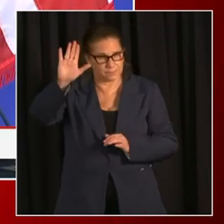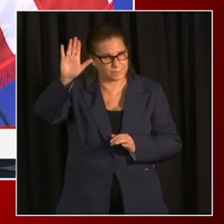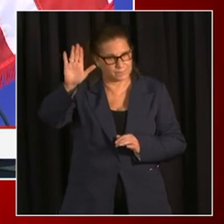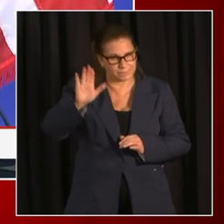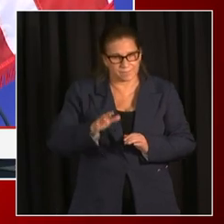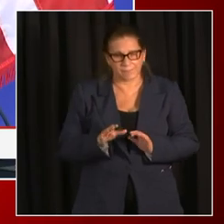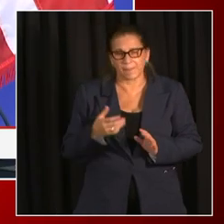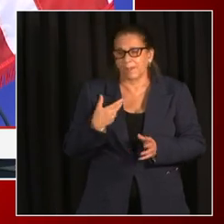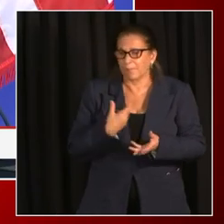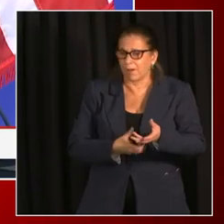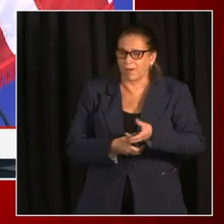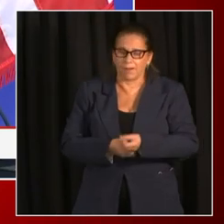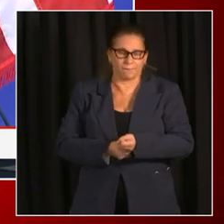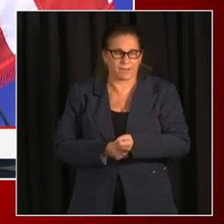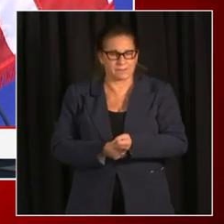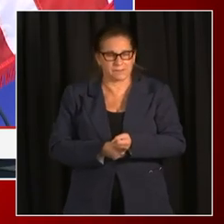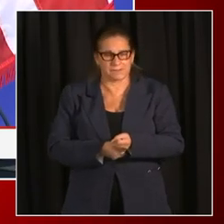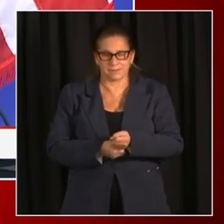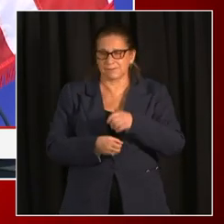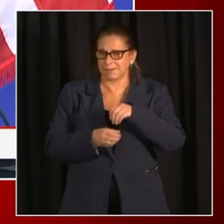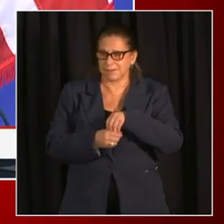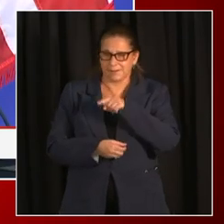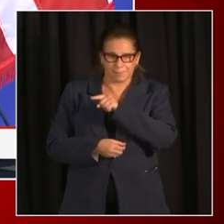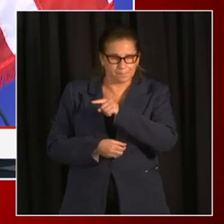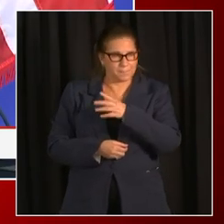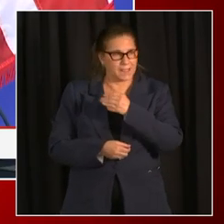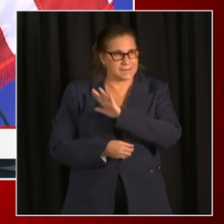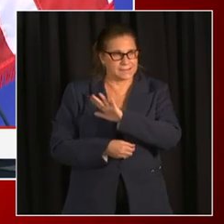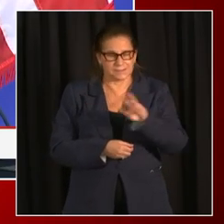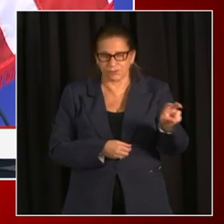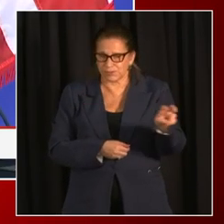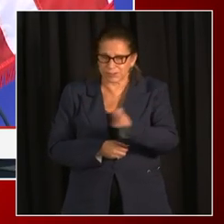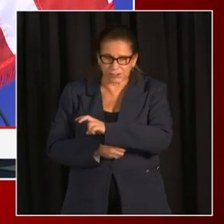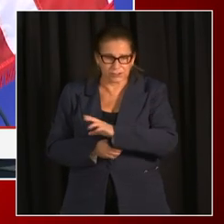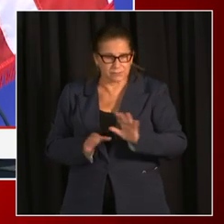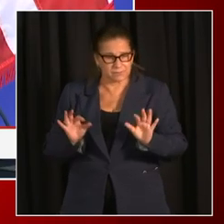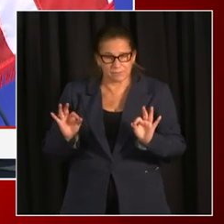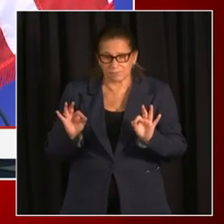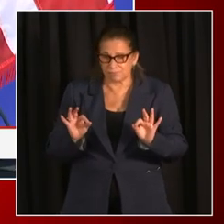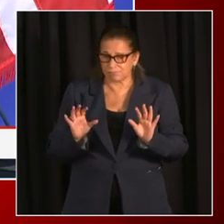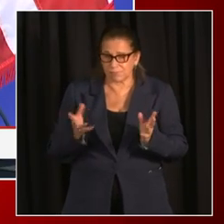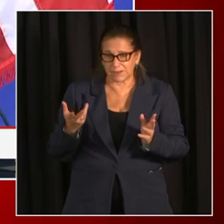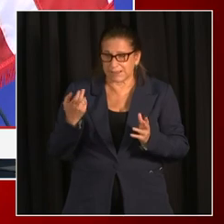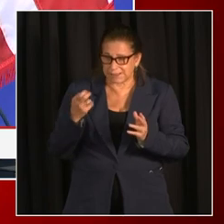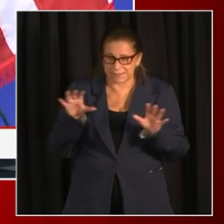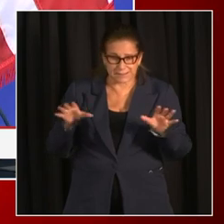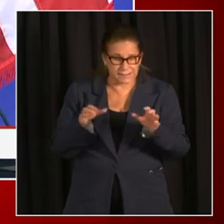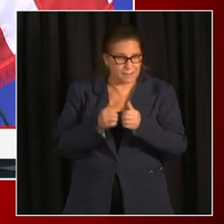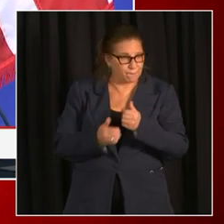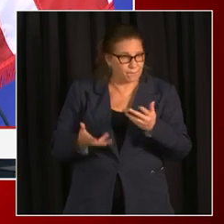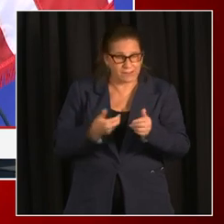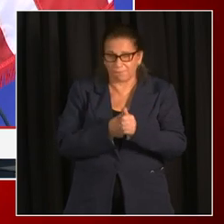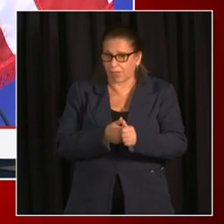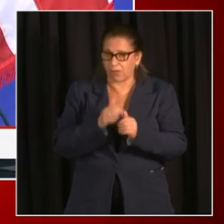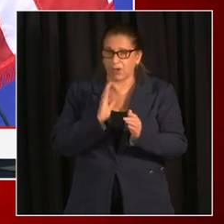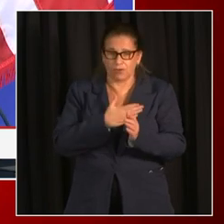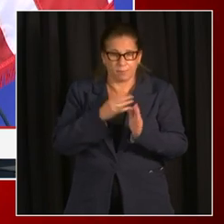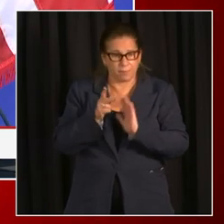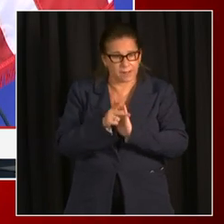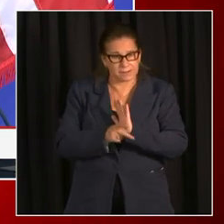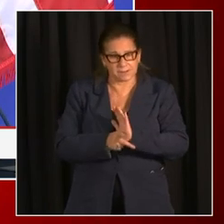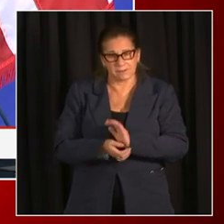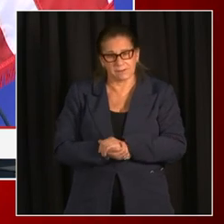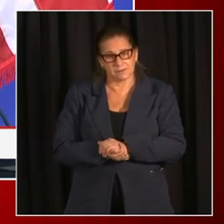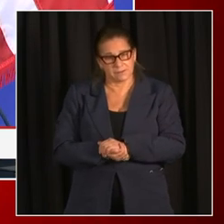confident in this transition, and that it was done according to our policies and procedures. But was this